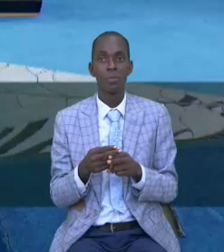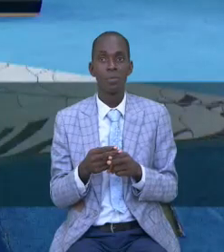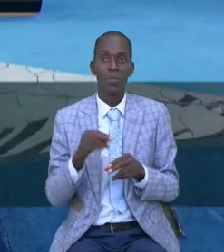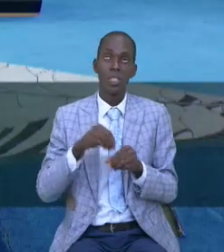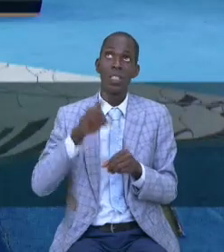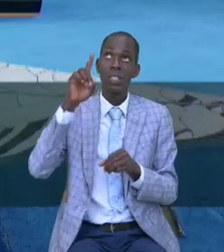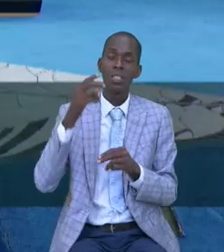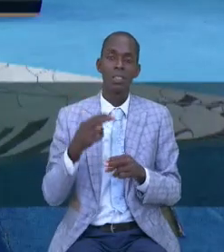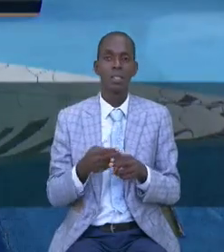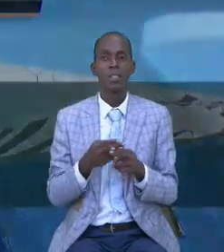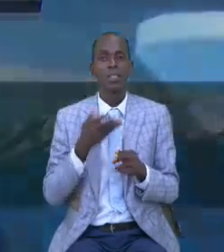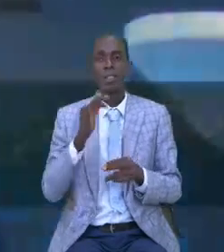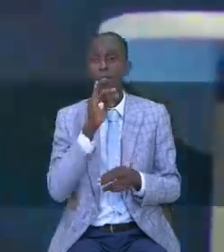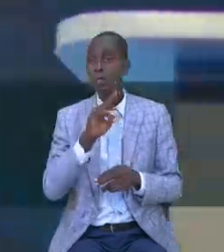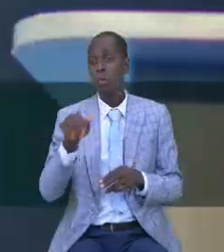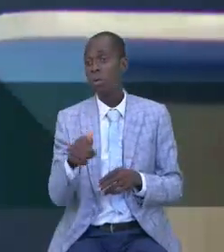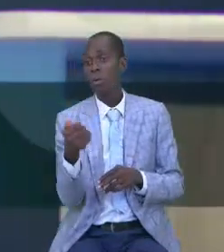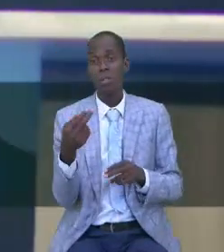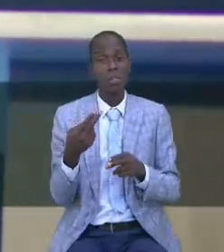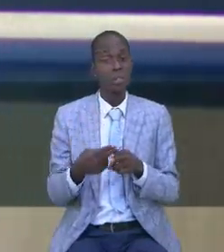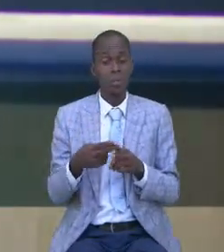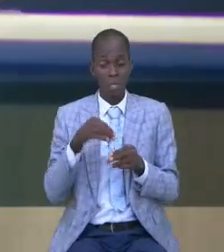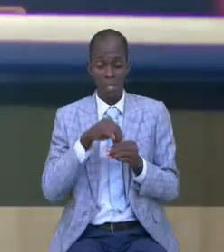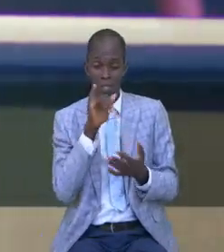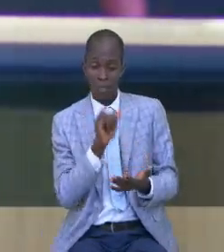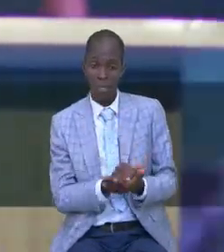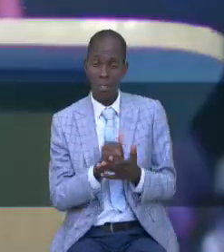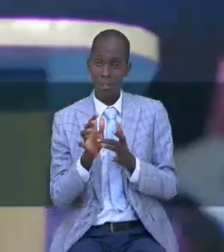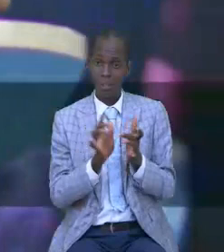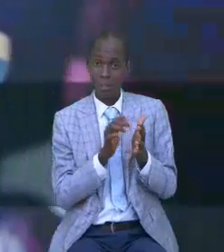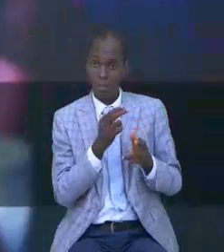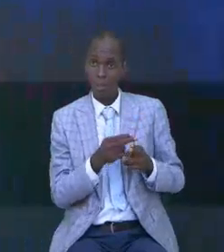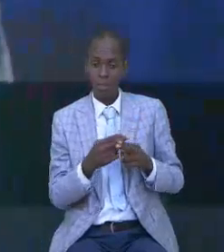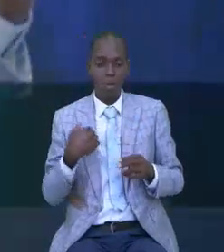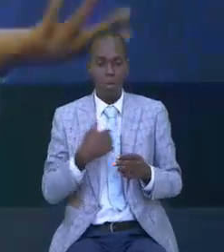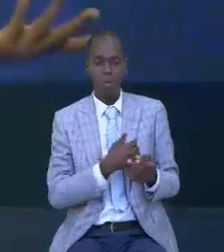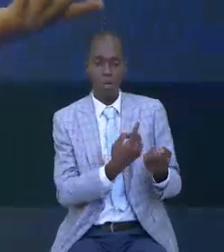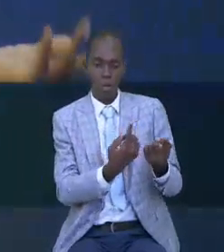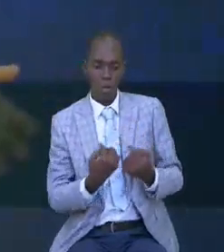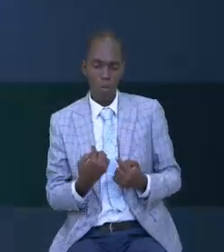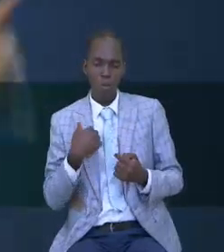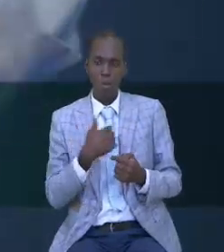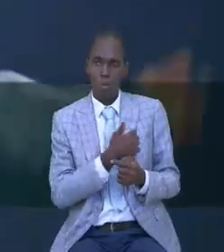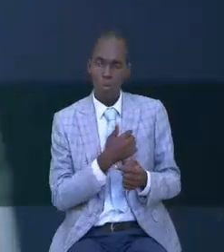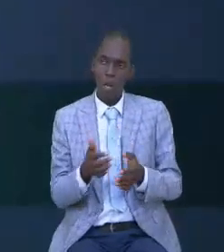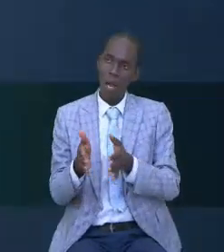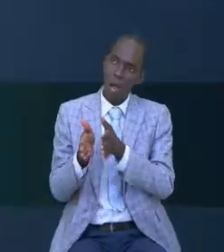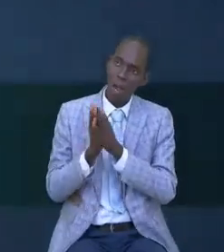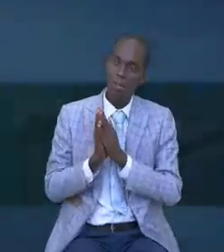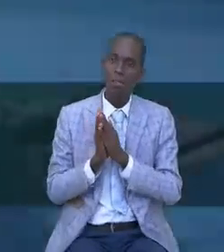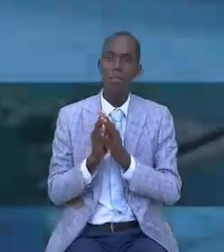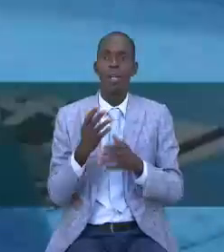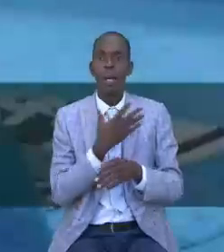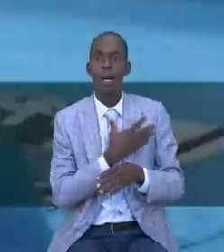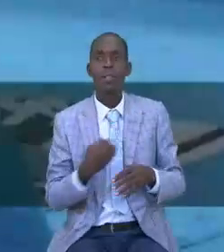his name. There's no other name. In that name, we come, we demand, we ask,